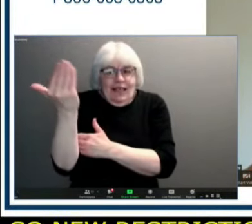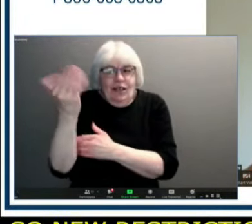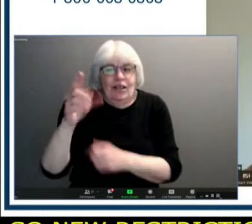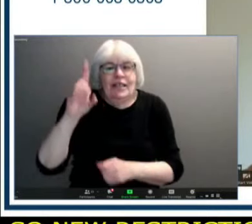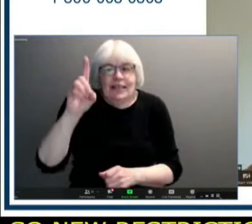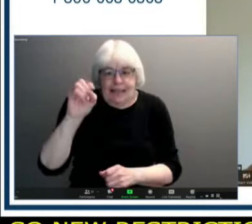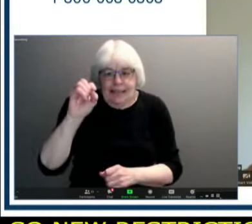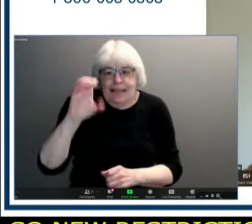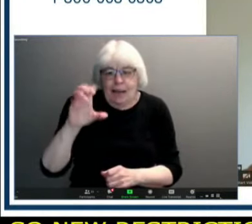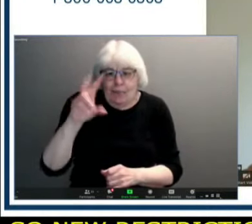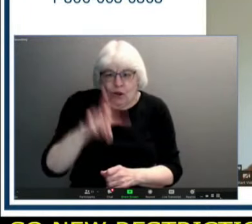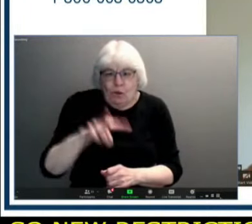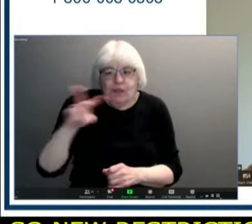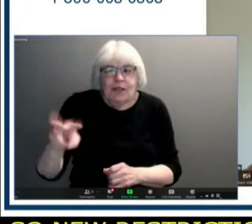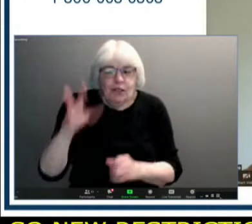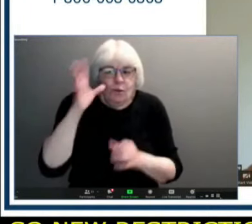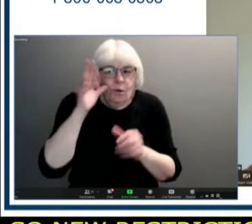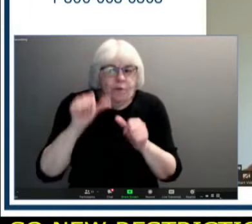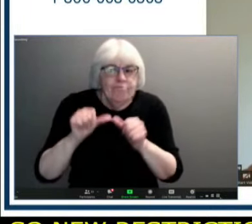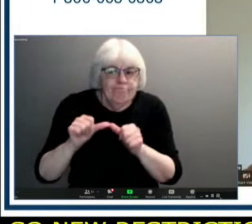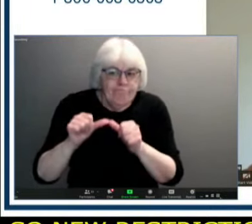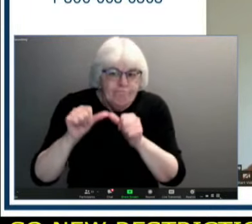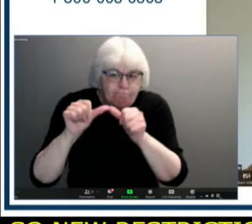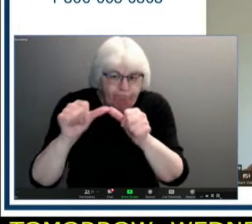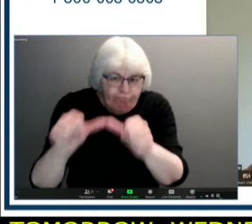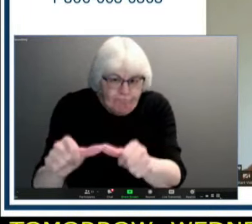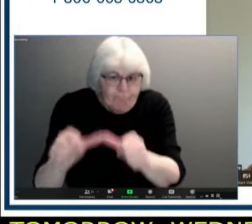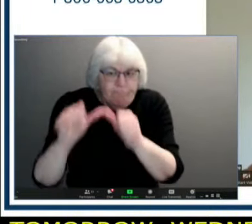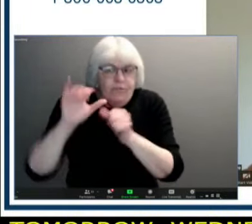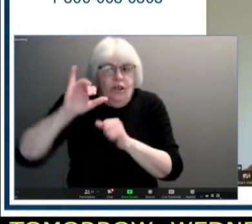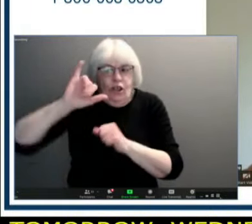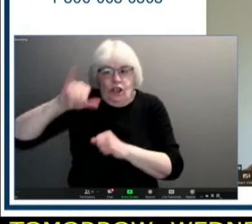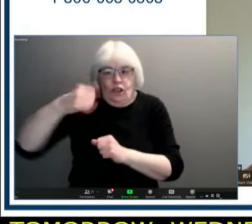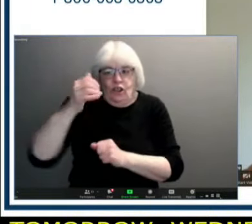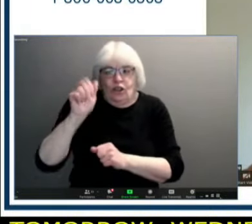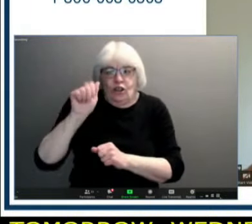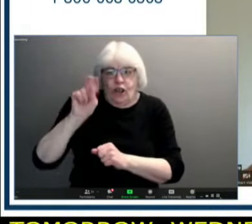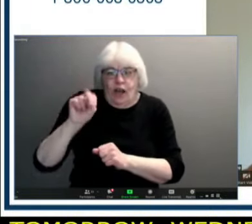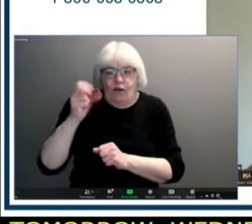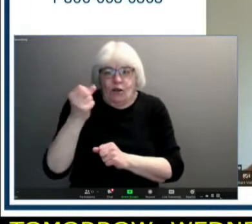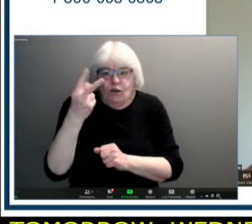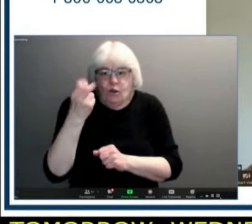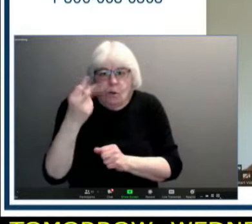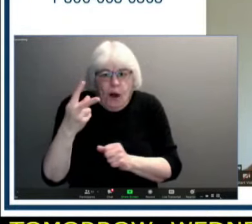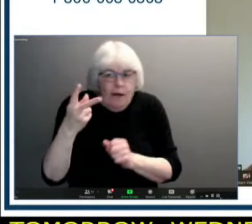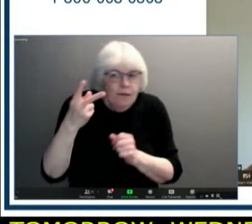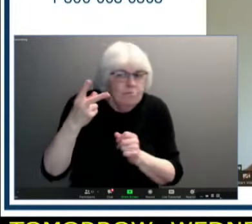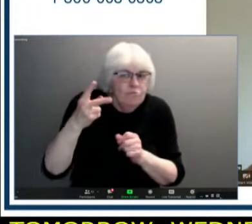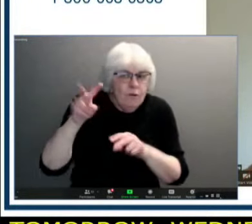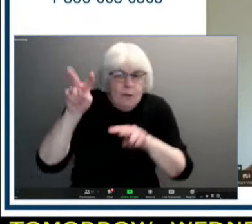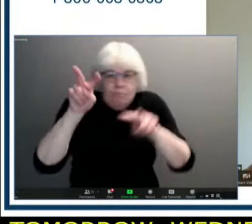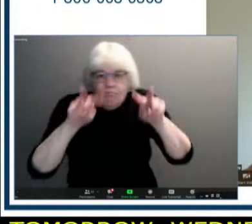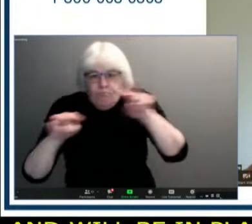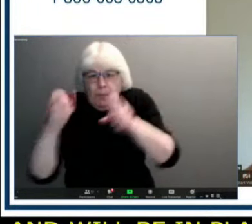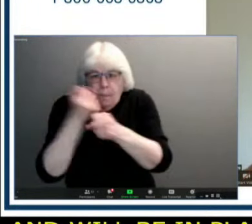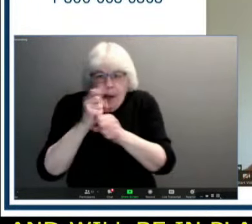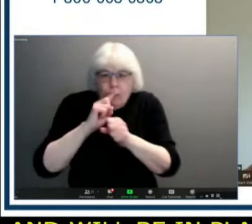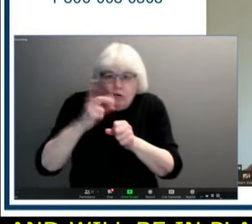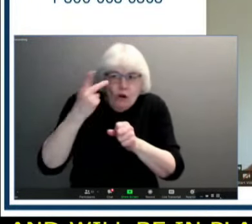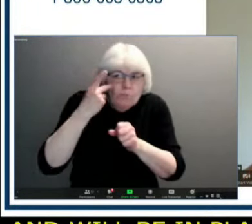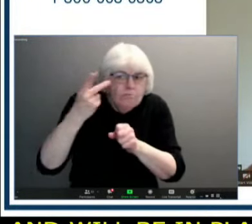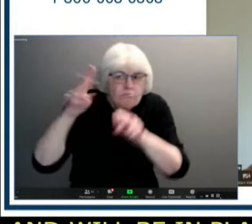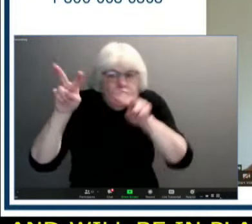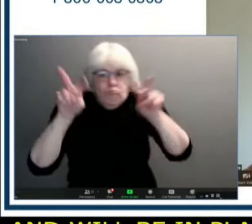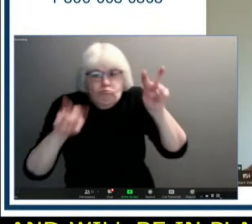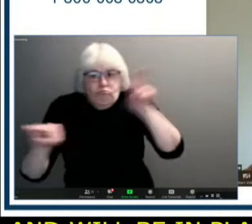until January the 12th. We will continue to monitor things closely and regularly reassess the need